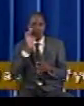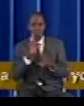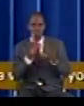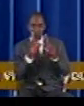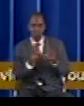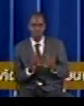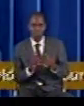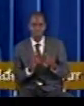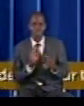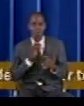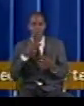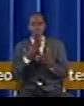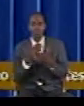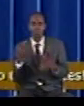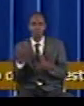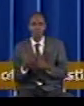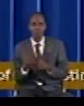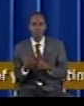some words.